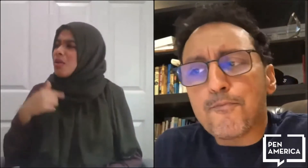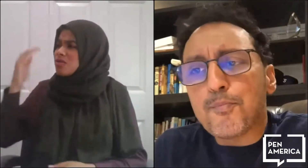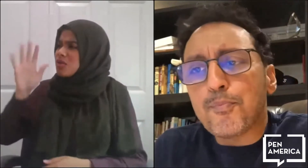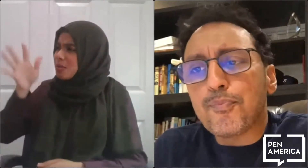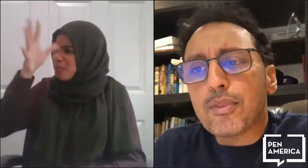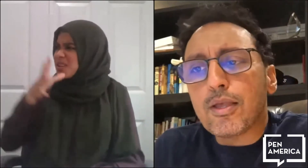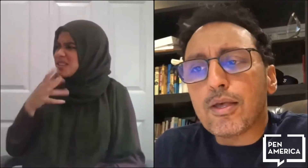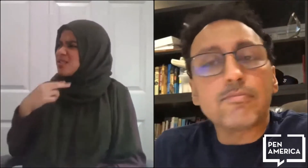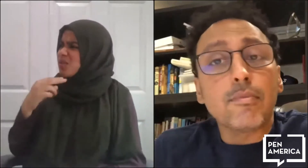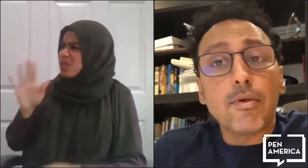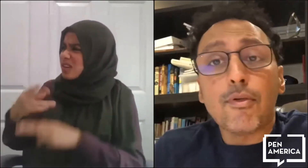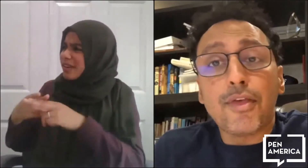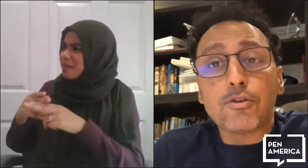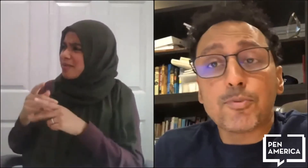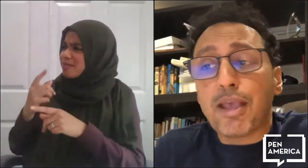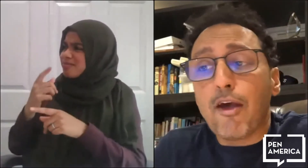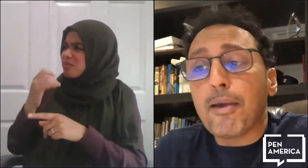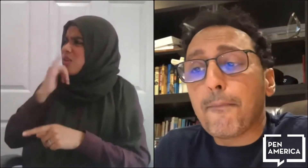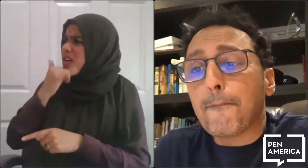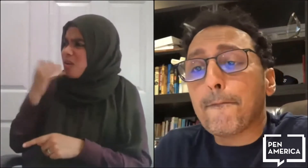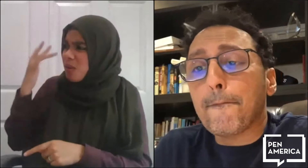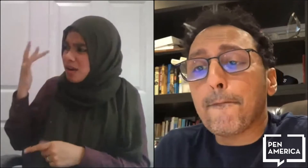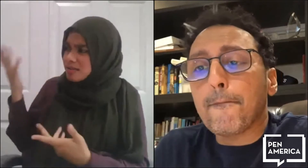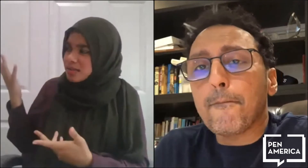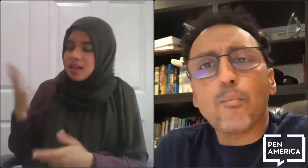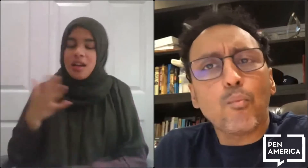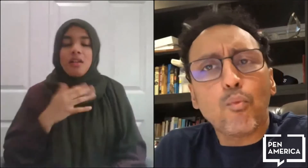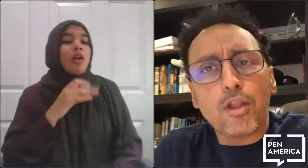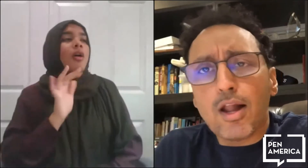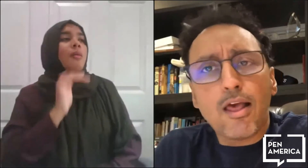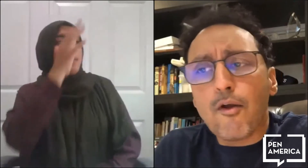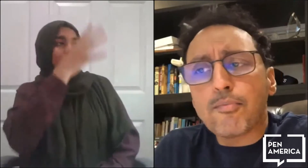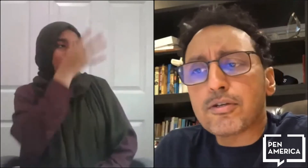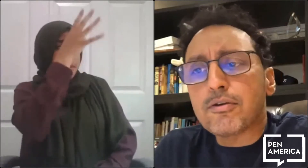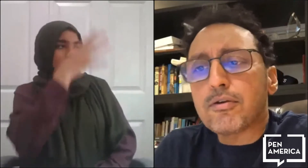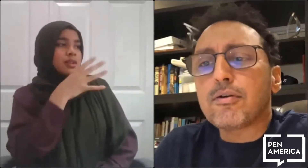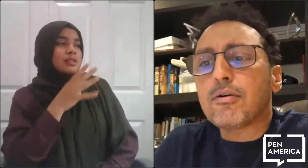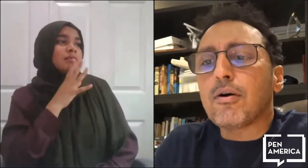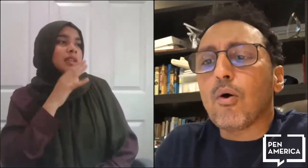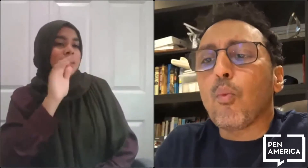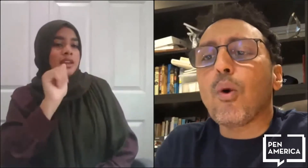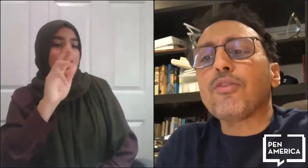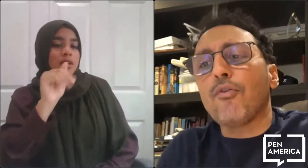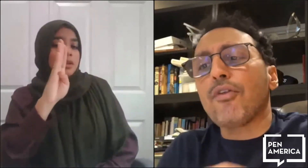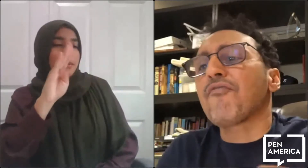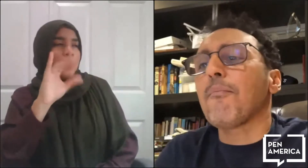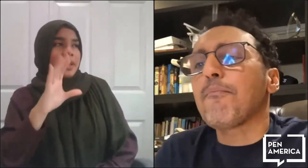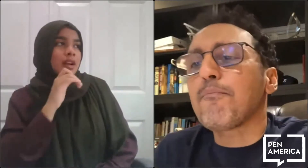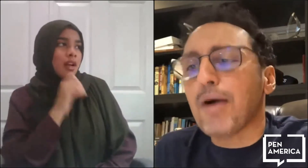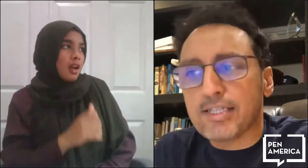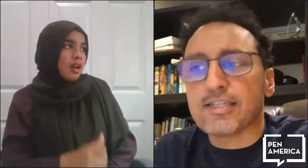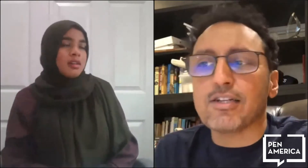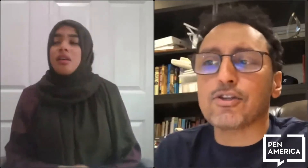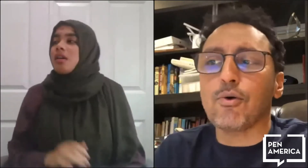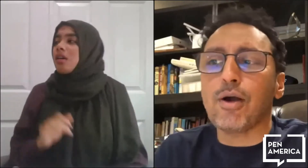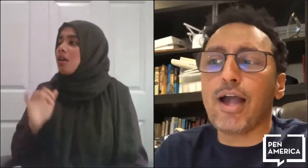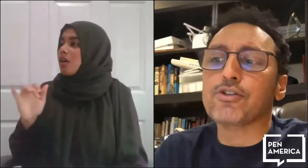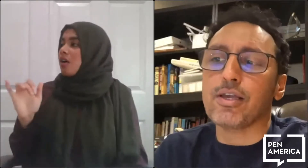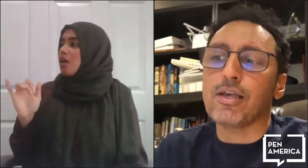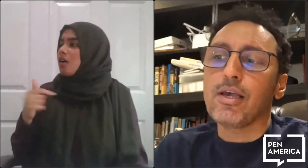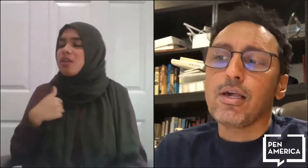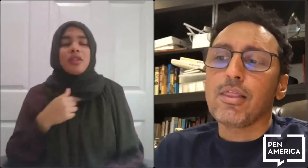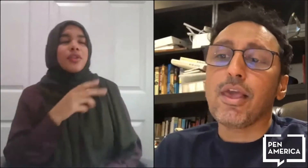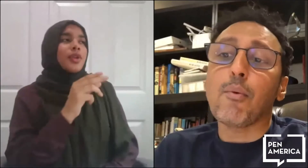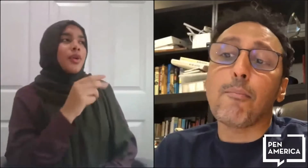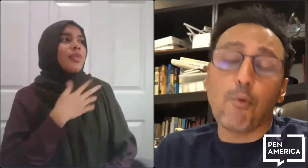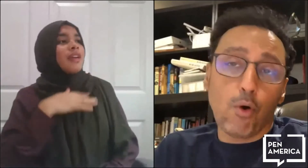right? They don't speak Arabic. They're not Arabs. Well, no, they're from Pakistan. So